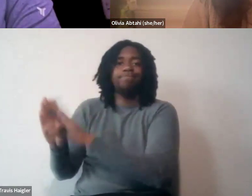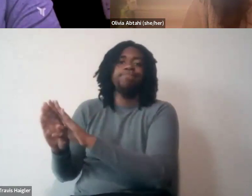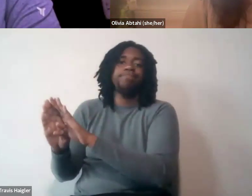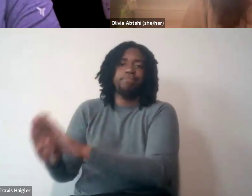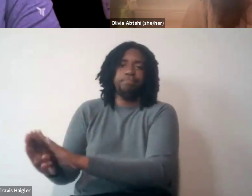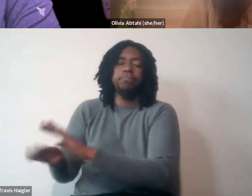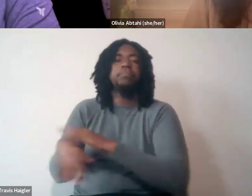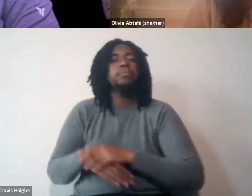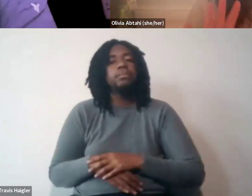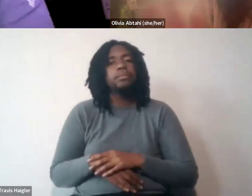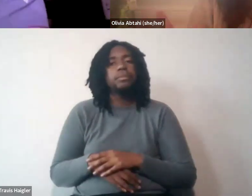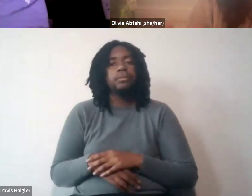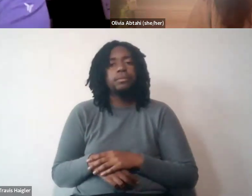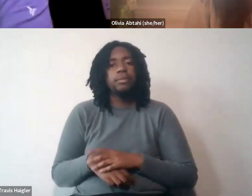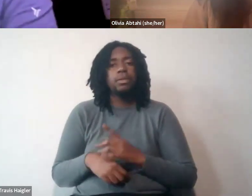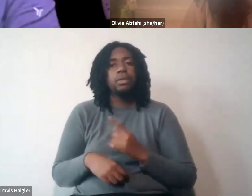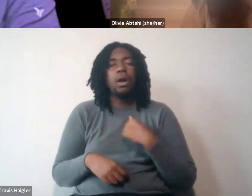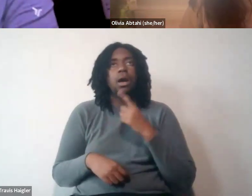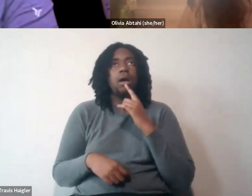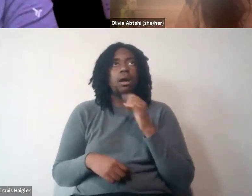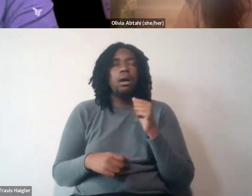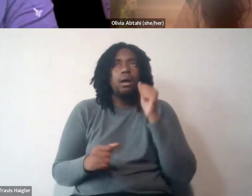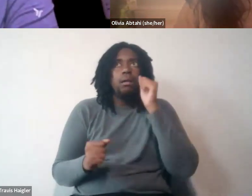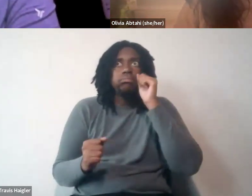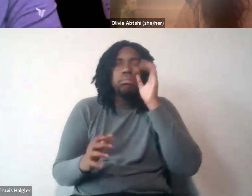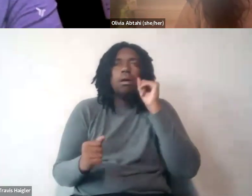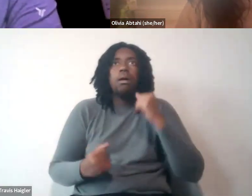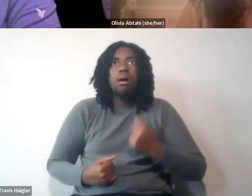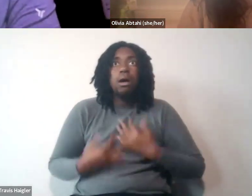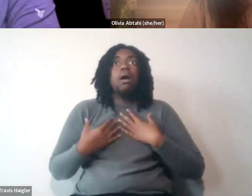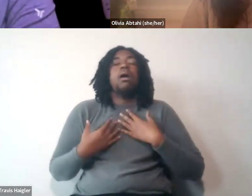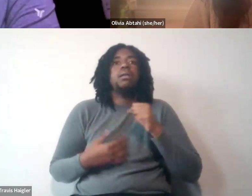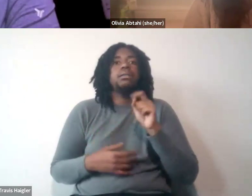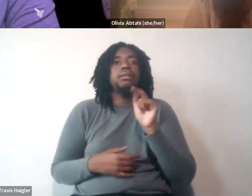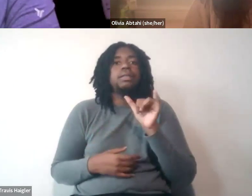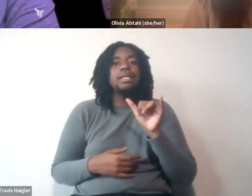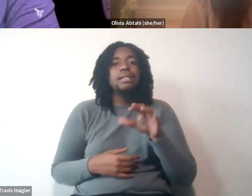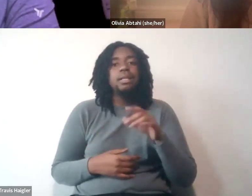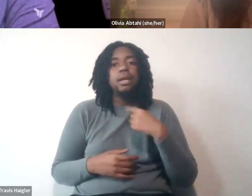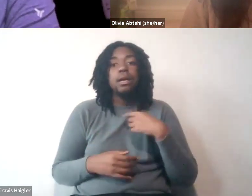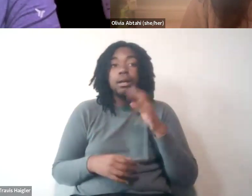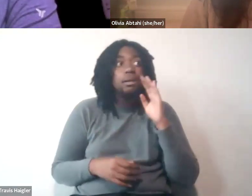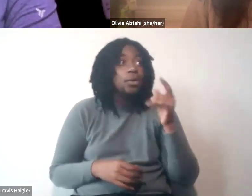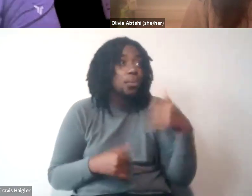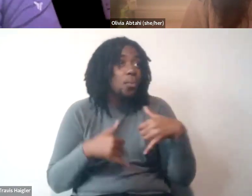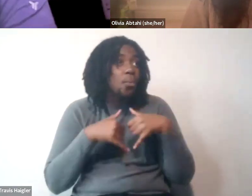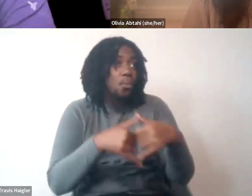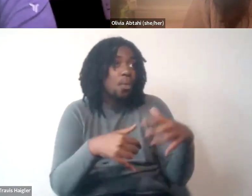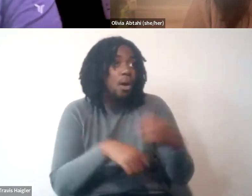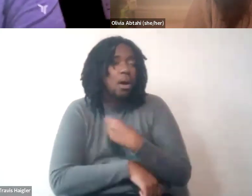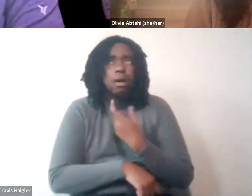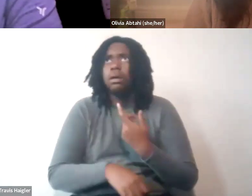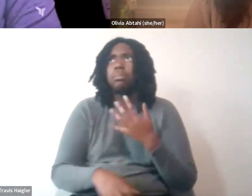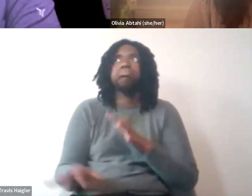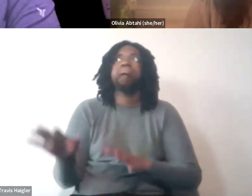life. So I was floored when Stacy Whitman called me and said, hey, Olivia, you've won. And that